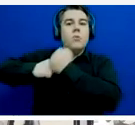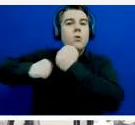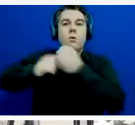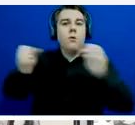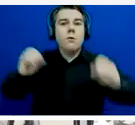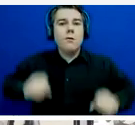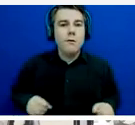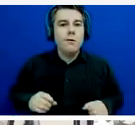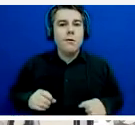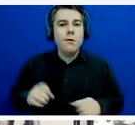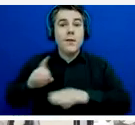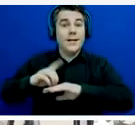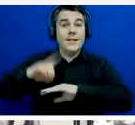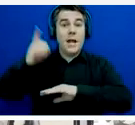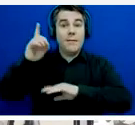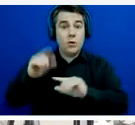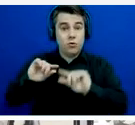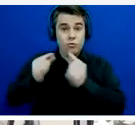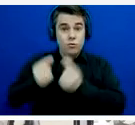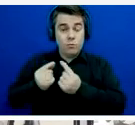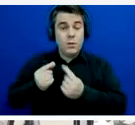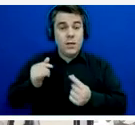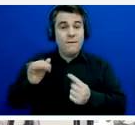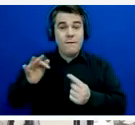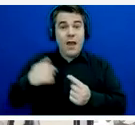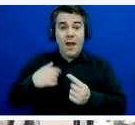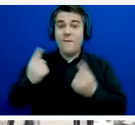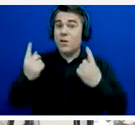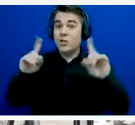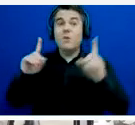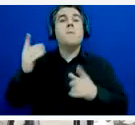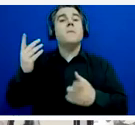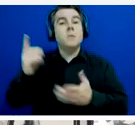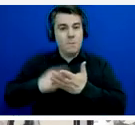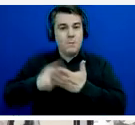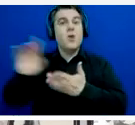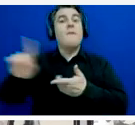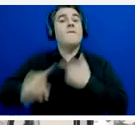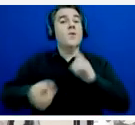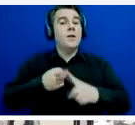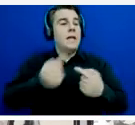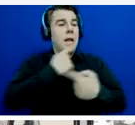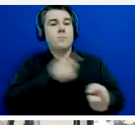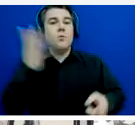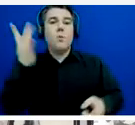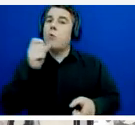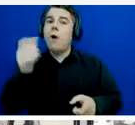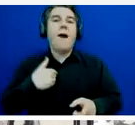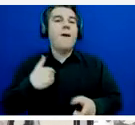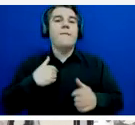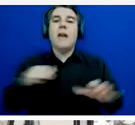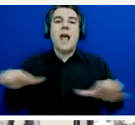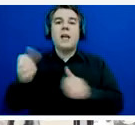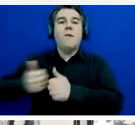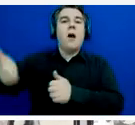the diamond group, when people have achievements, sometimes their friends announce them because they don't have an active upline, but they got the